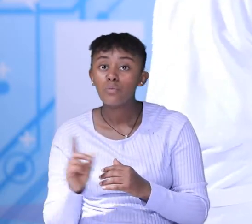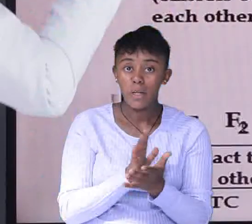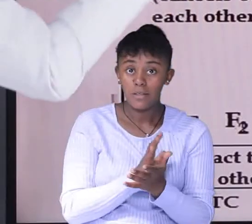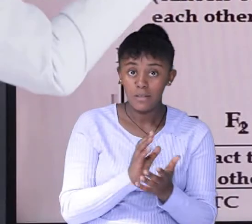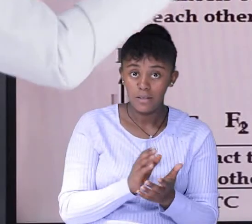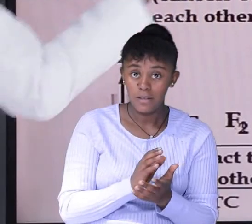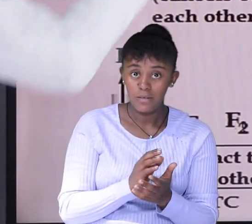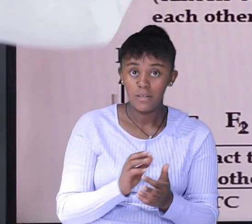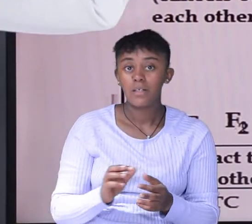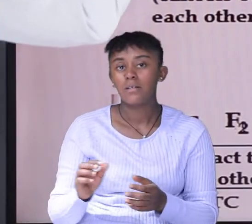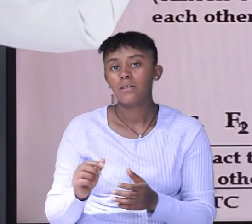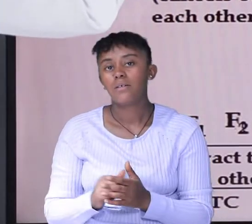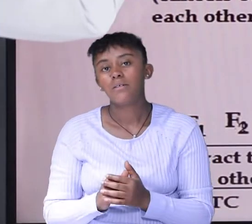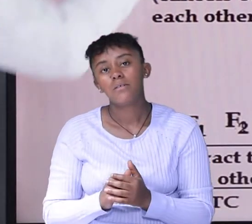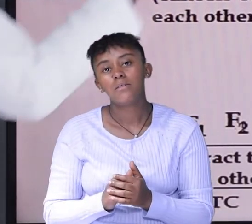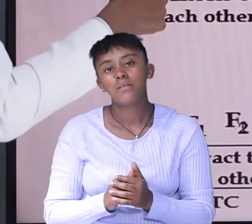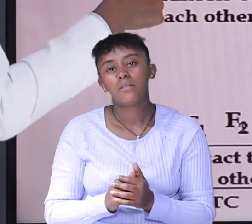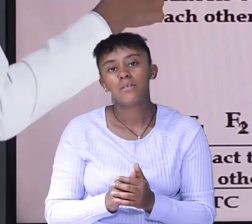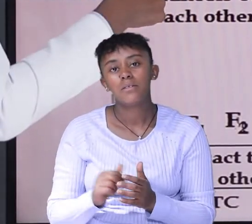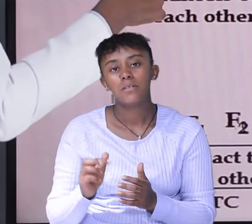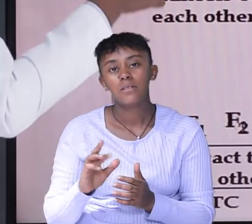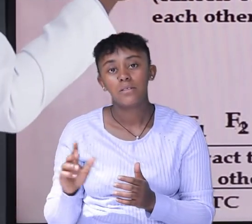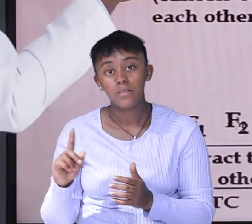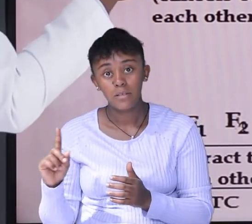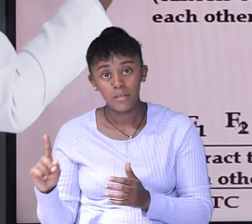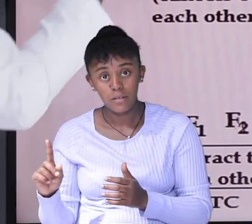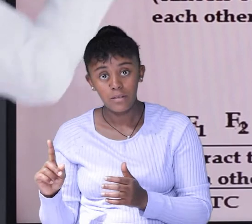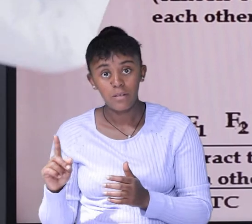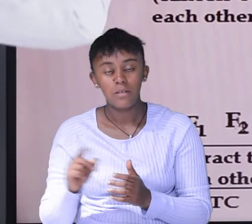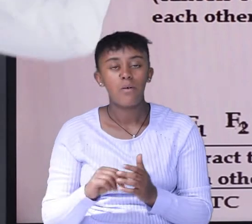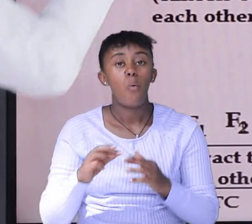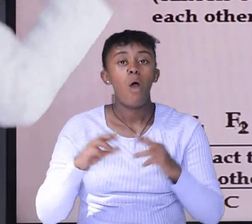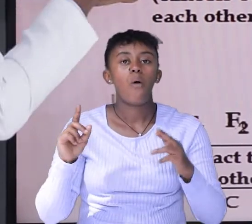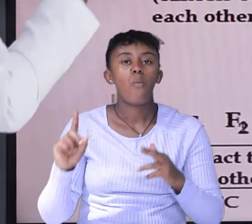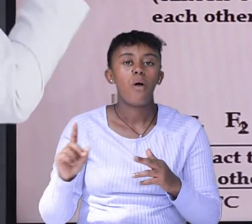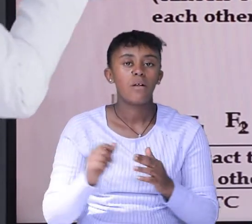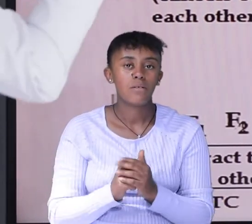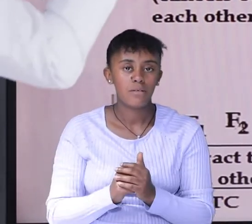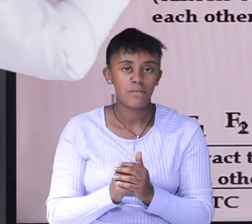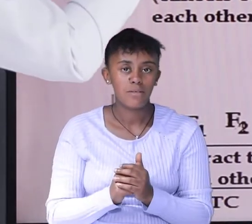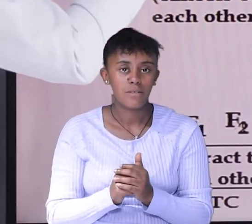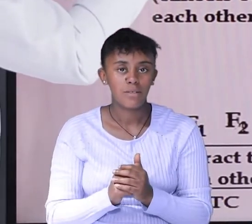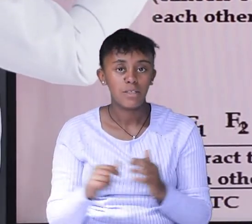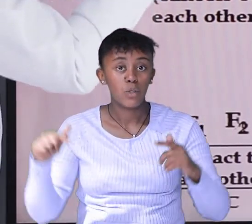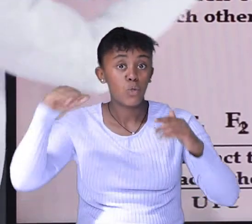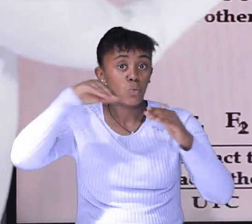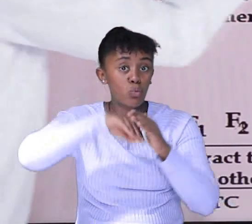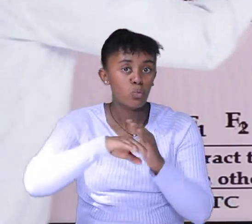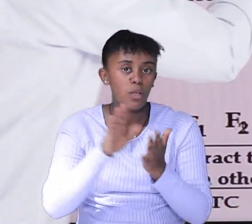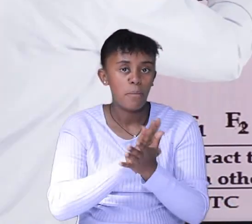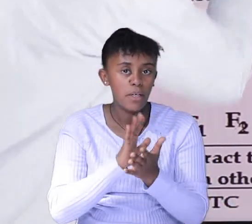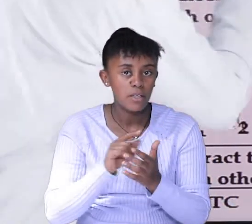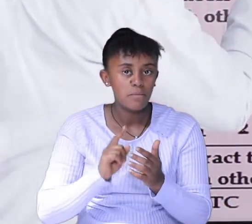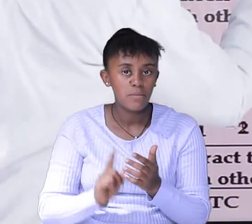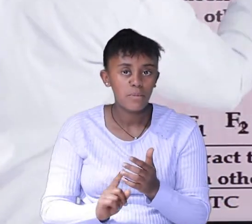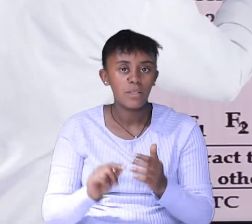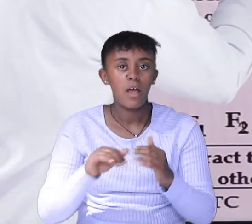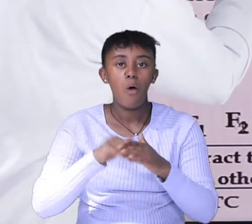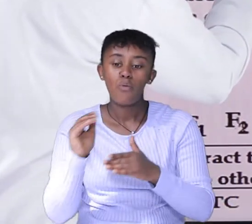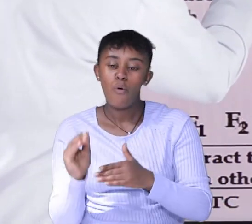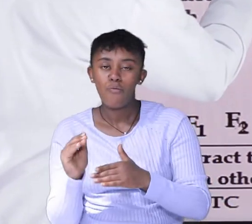the compass does not deflect. It aligns its original north-south position. So Hans Ørsted